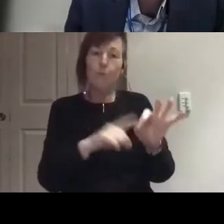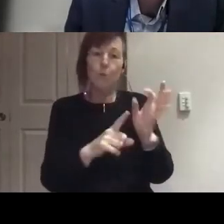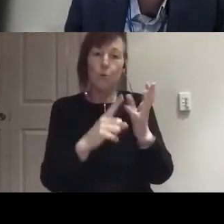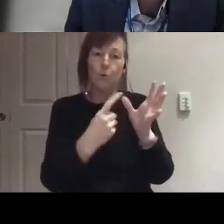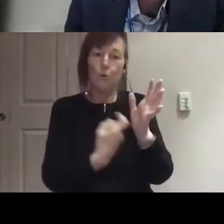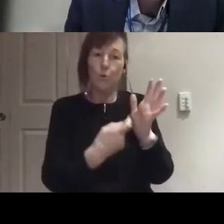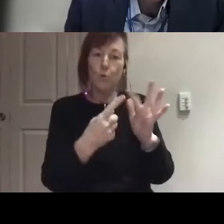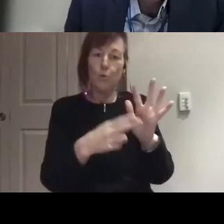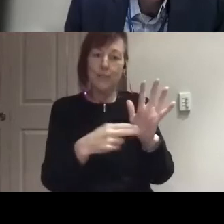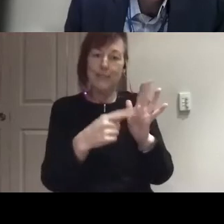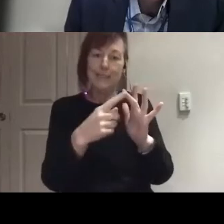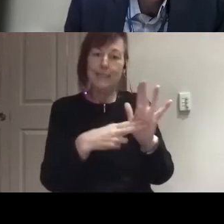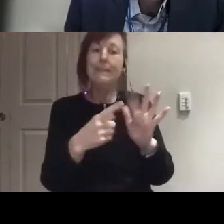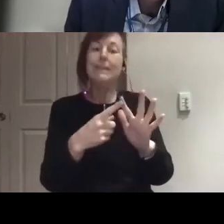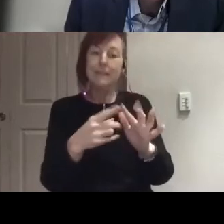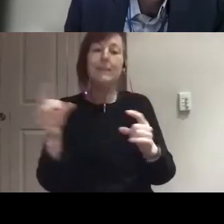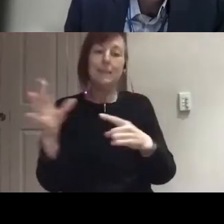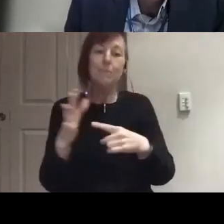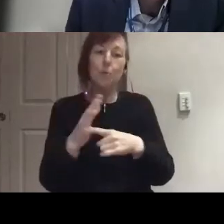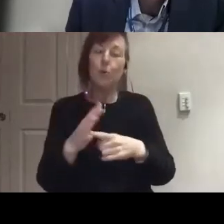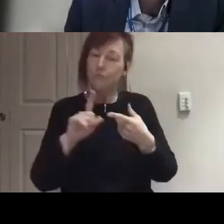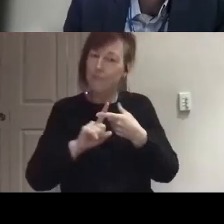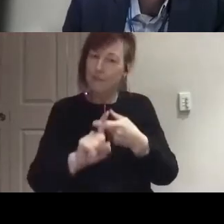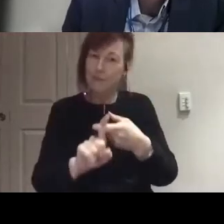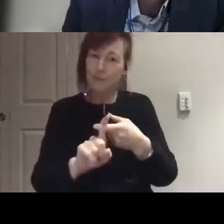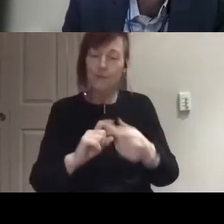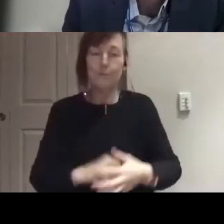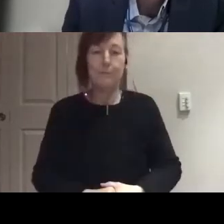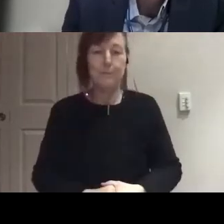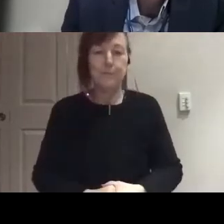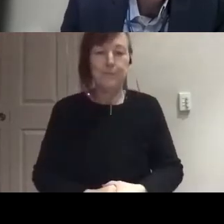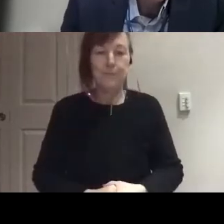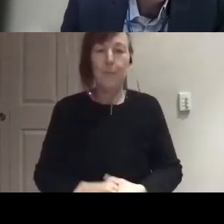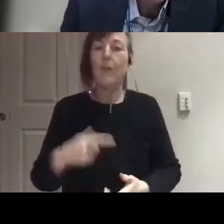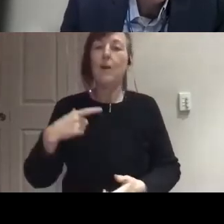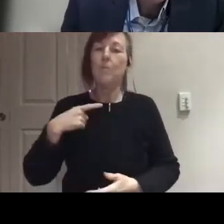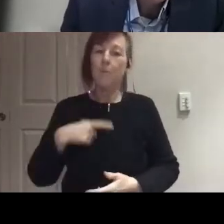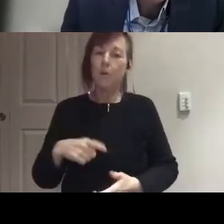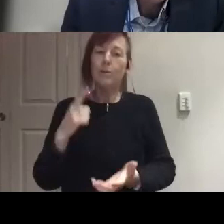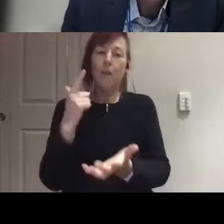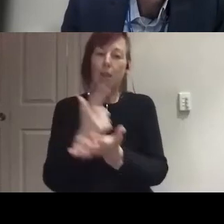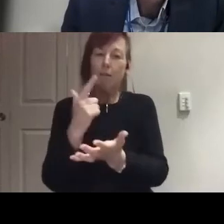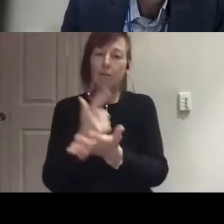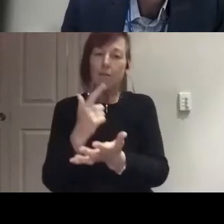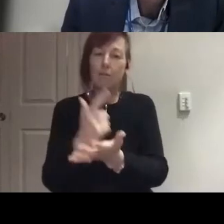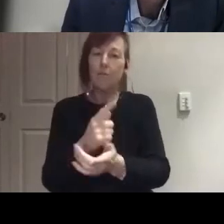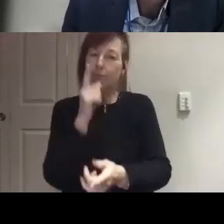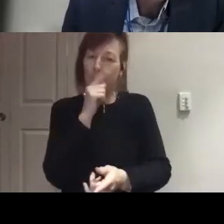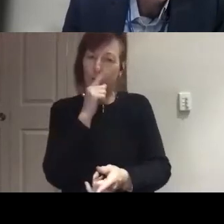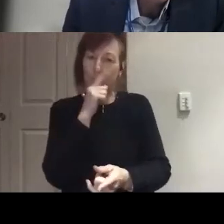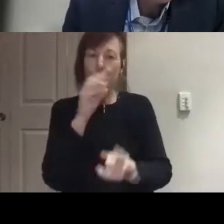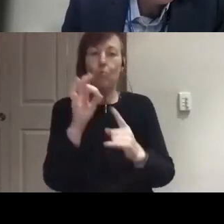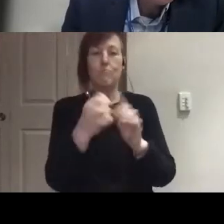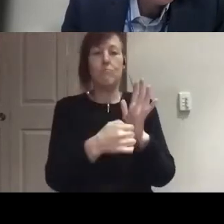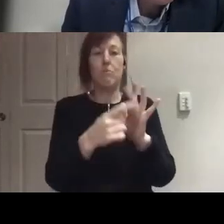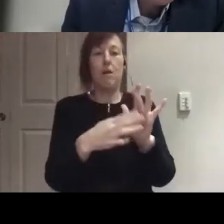conditions. At this time, because of the very large numbers of primary close contacts, which is really over 4,000,